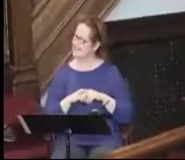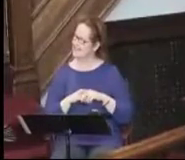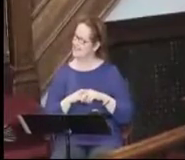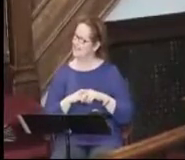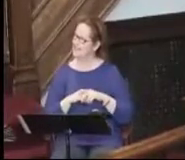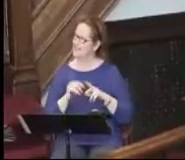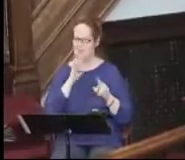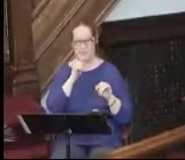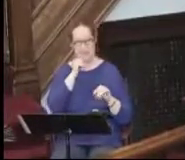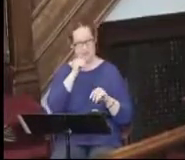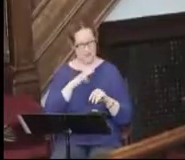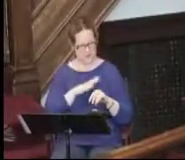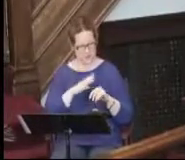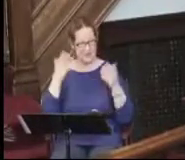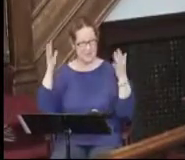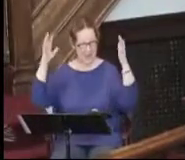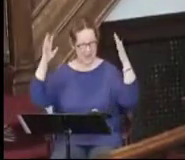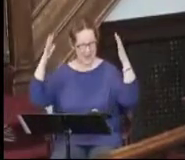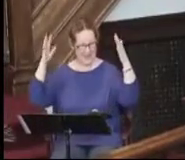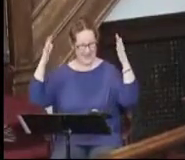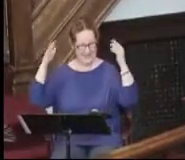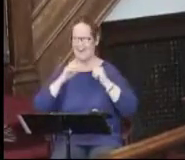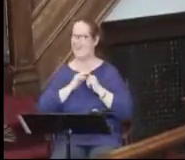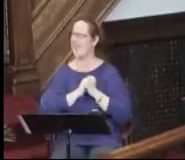So as the women applaud,